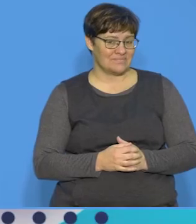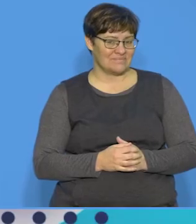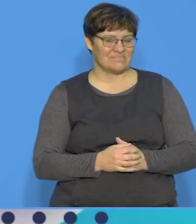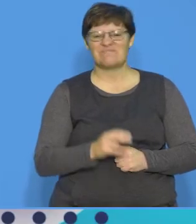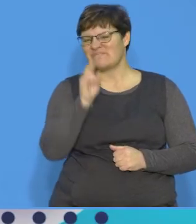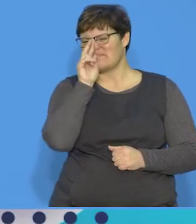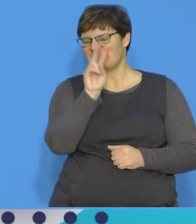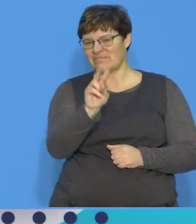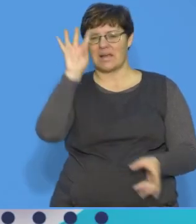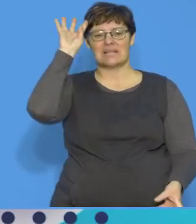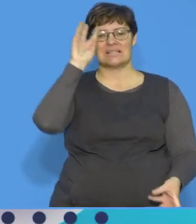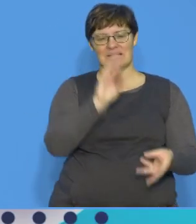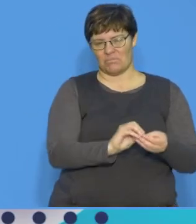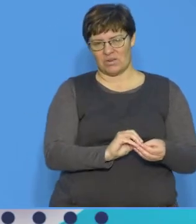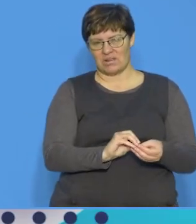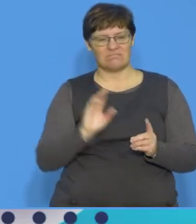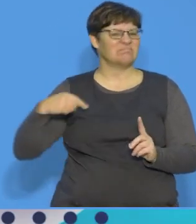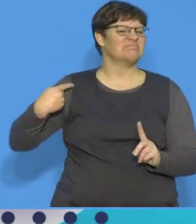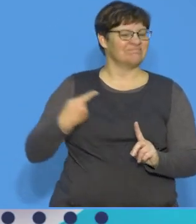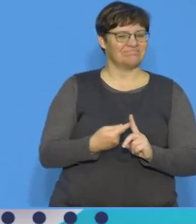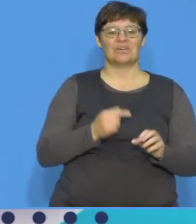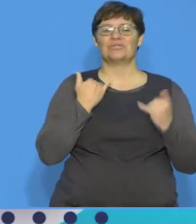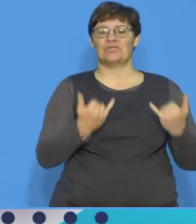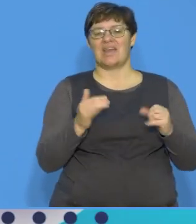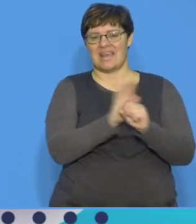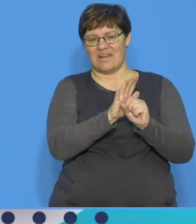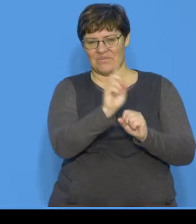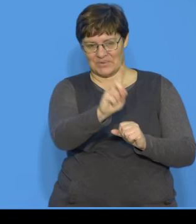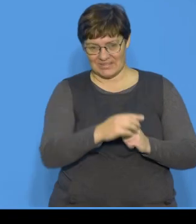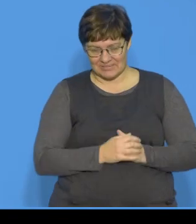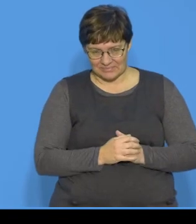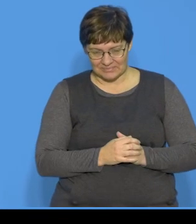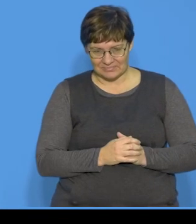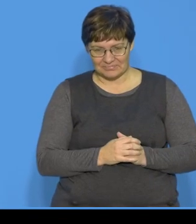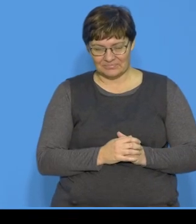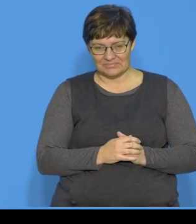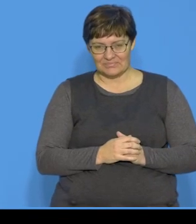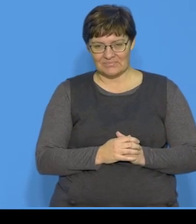Let's have a look at a summary of what we've covered today.